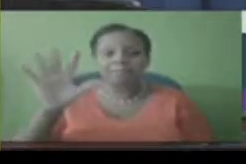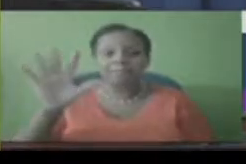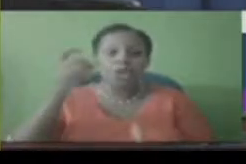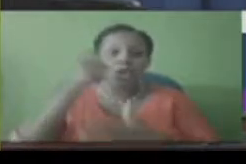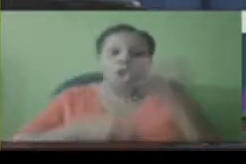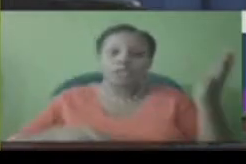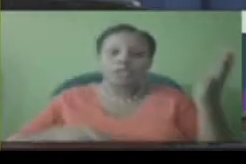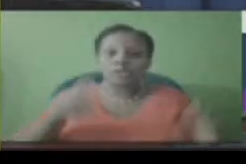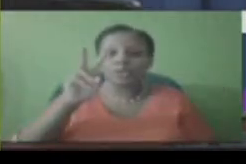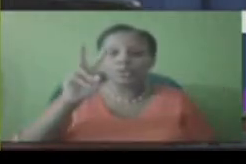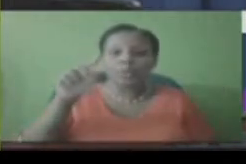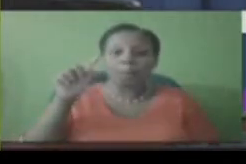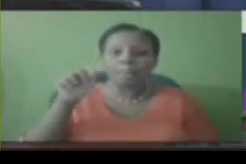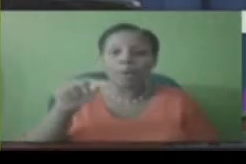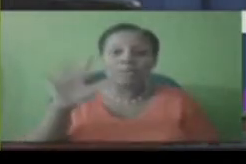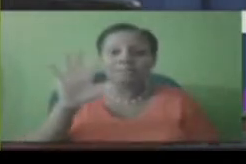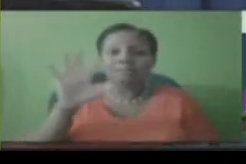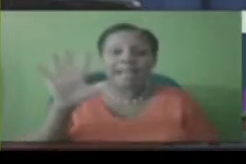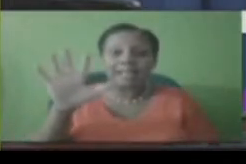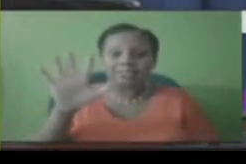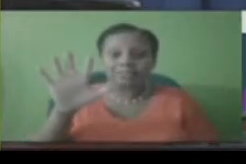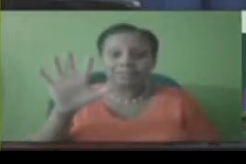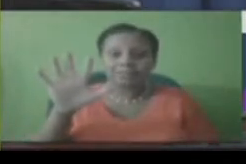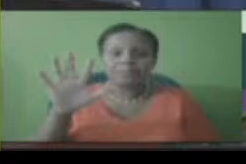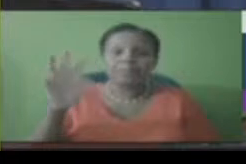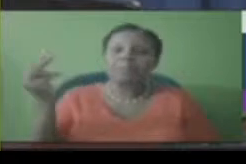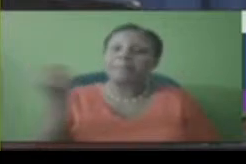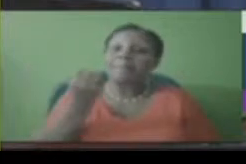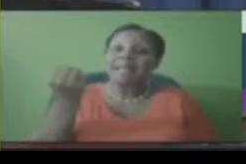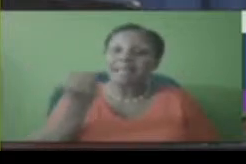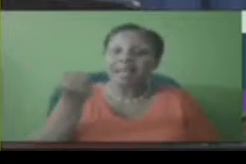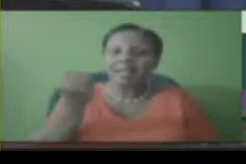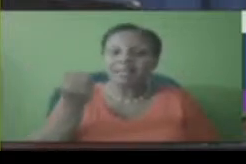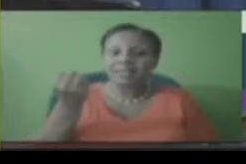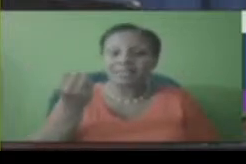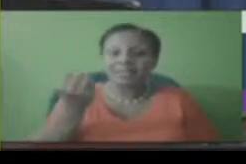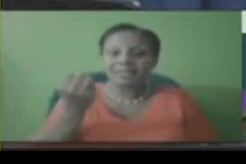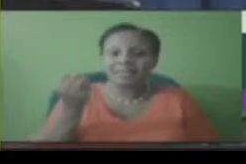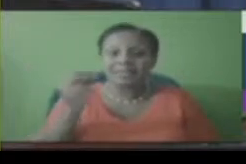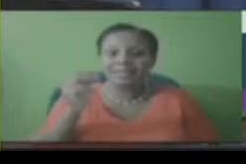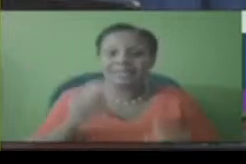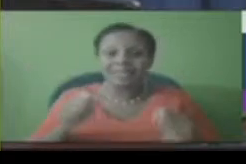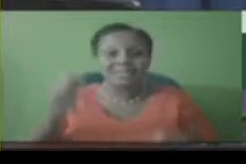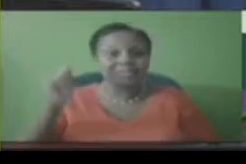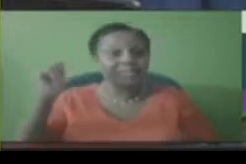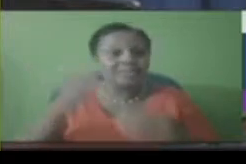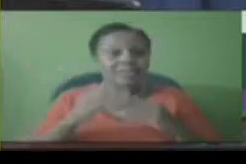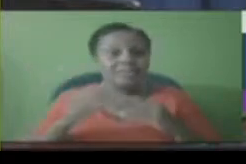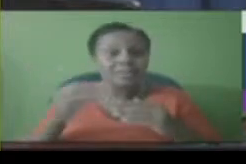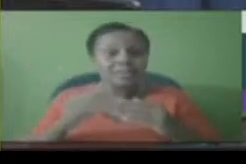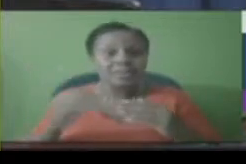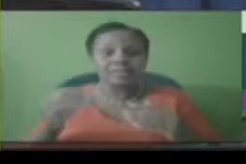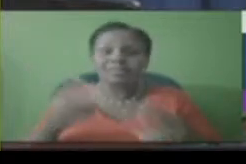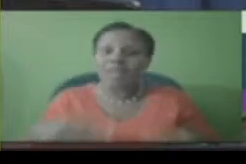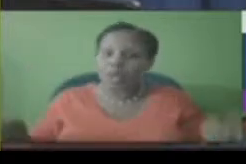We have the value for that particular. No, sir.